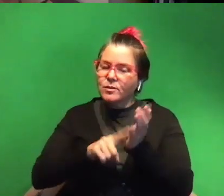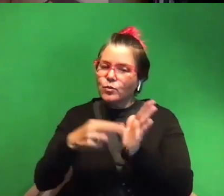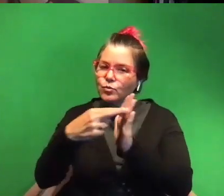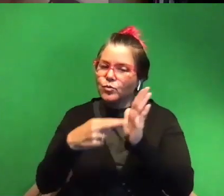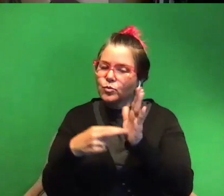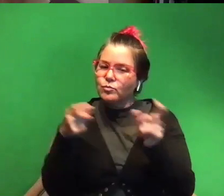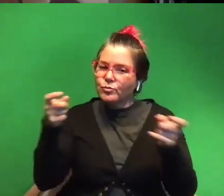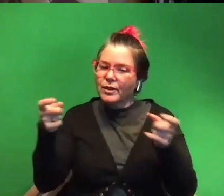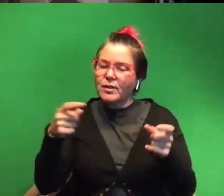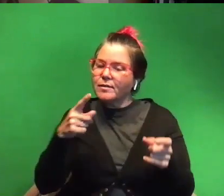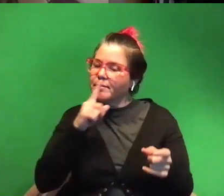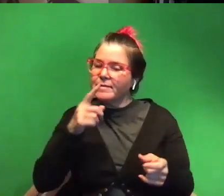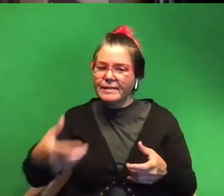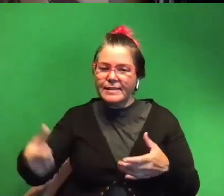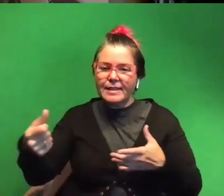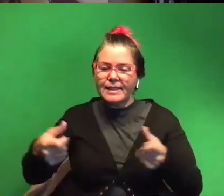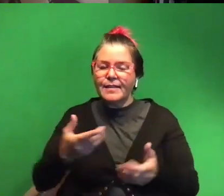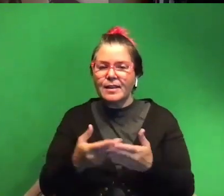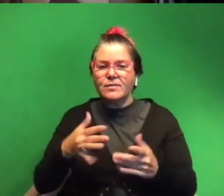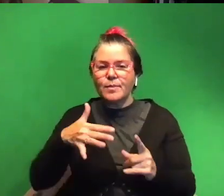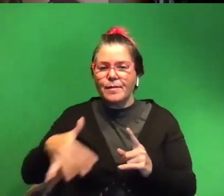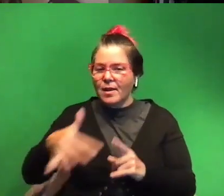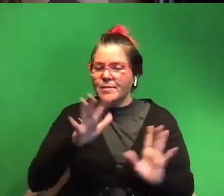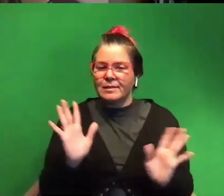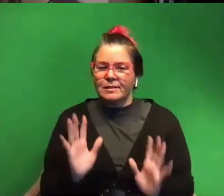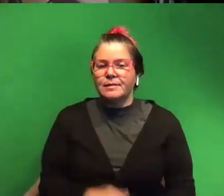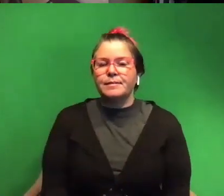just be taking things from the environment around you.